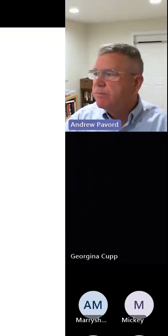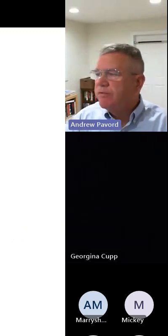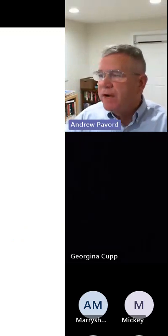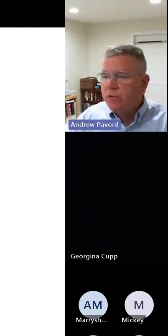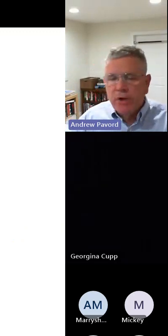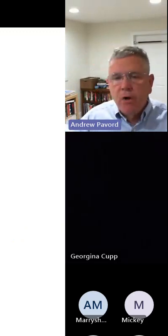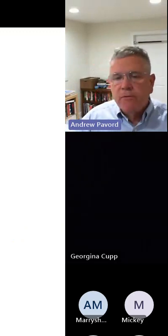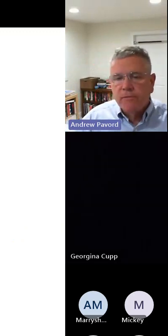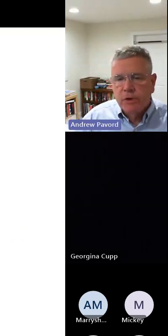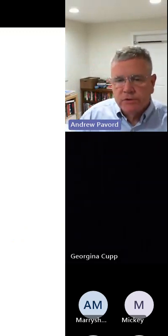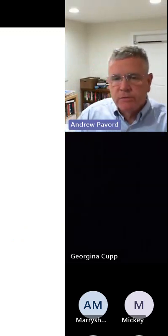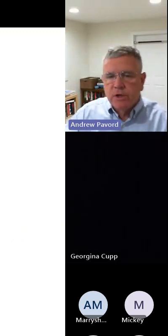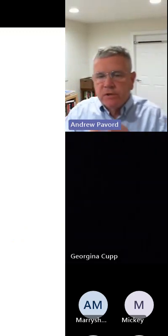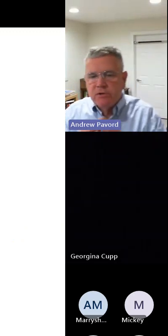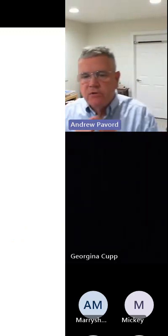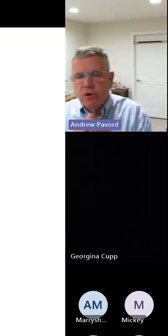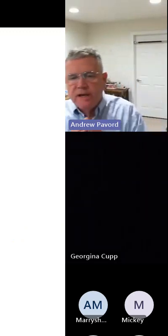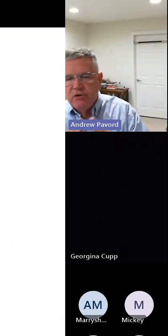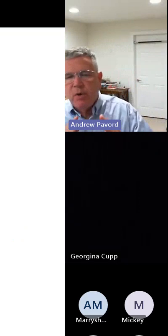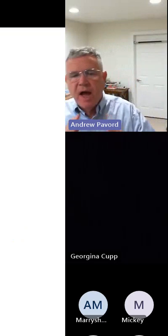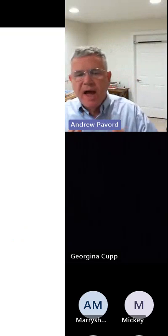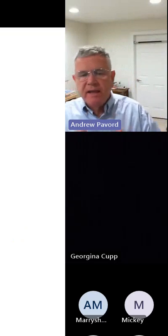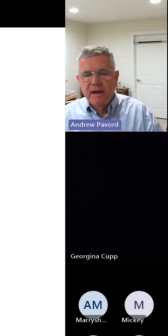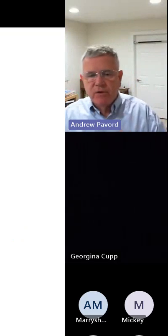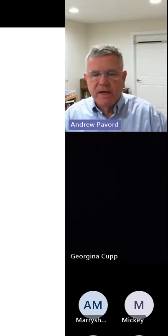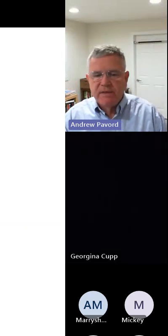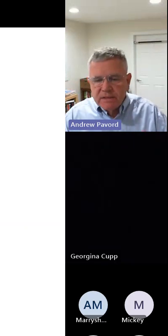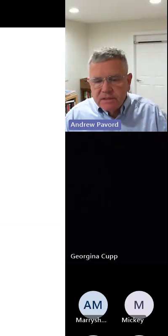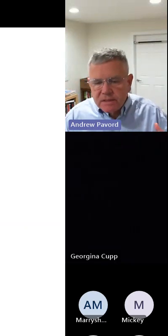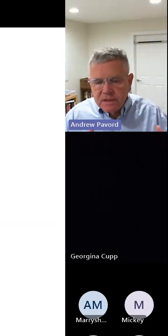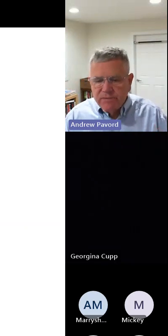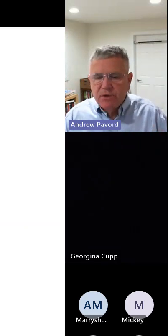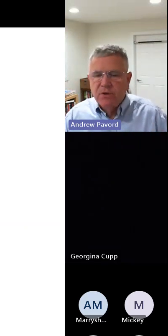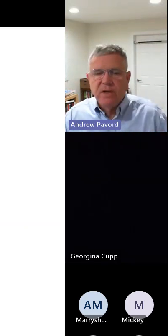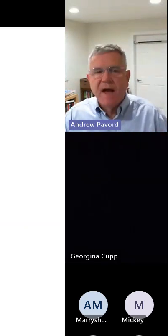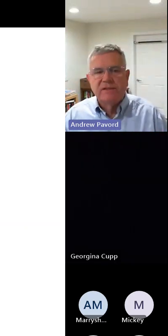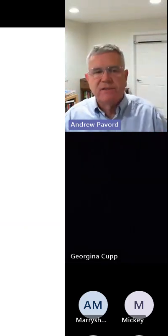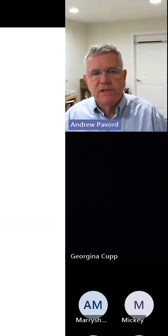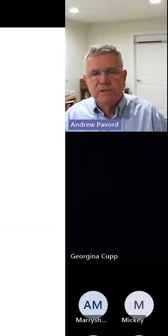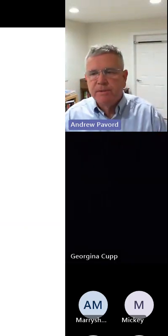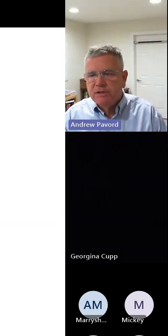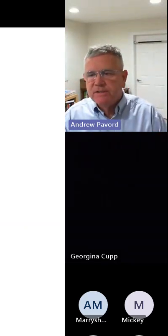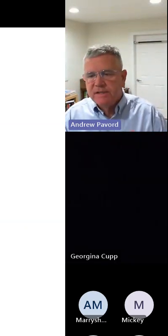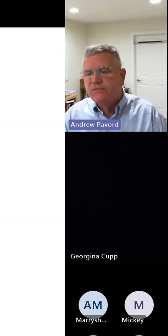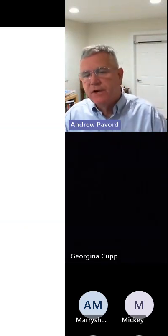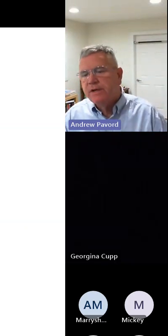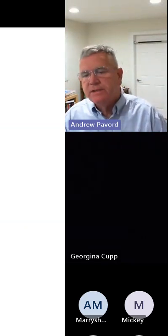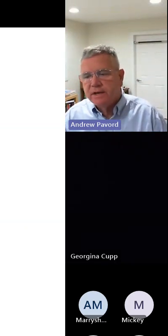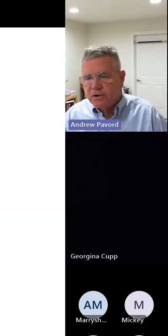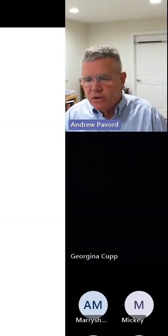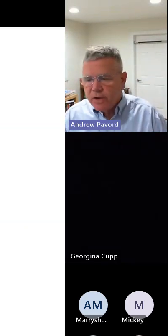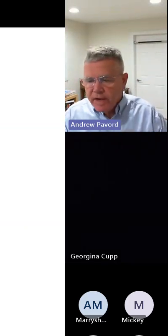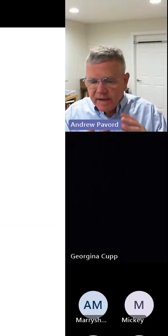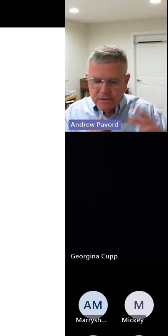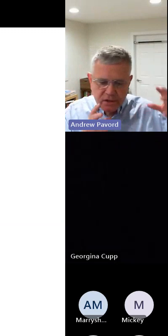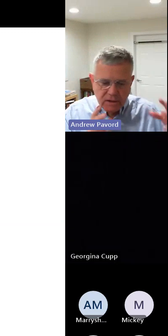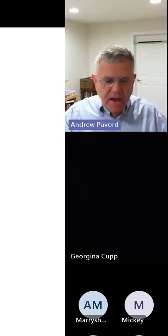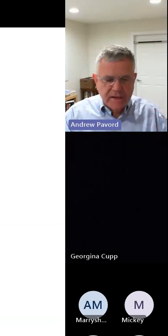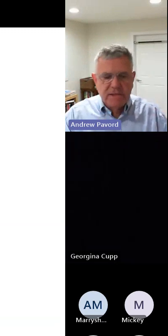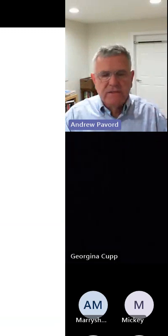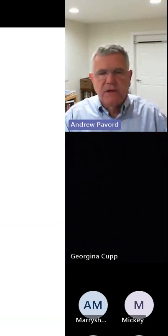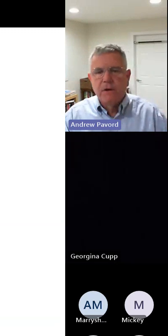objective is to provide you an overview. So we're going to try to do a high level. Now, this is a difficult class to teach because it is very technical